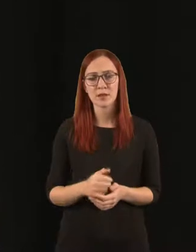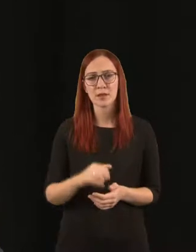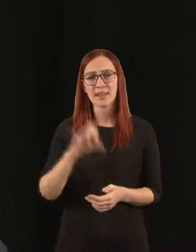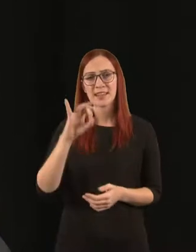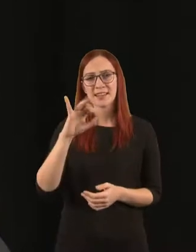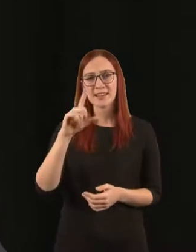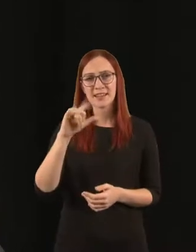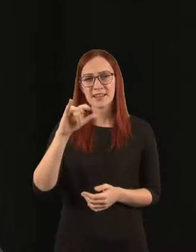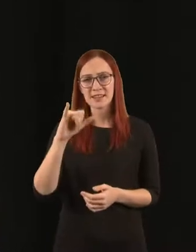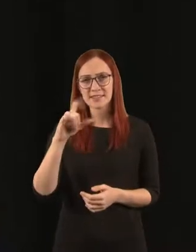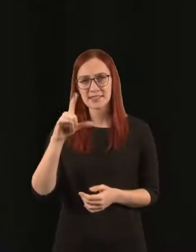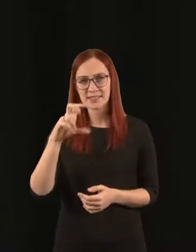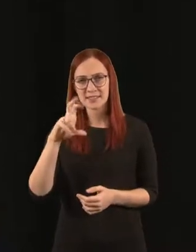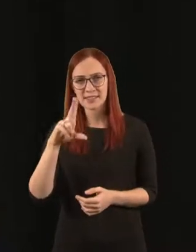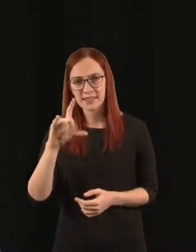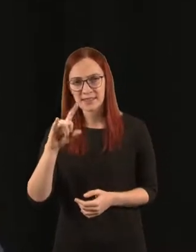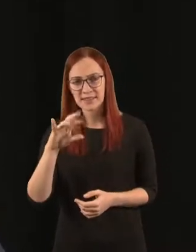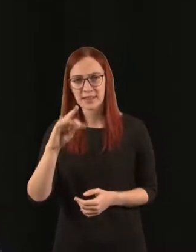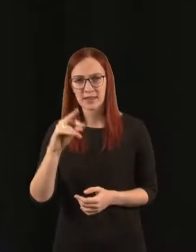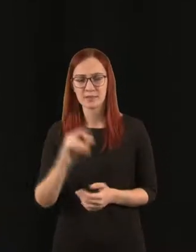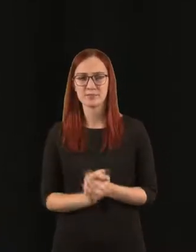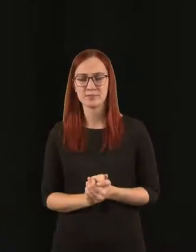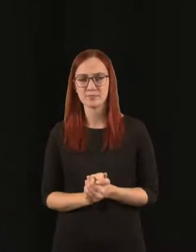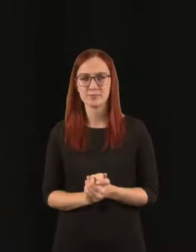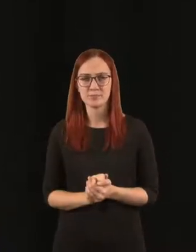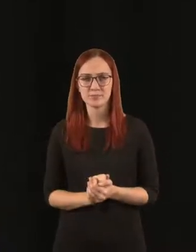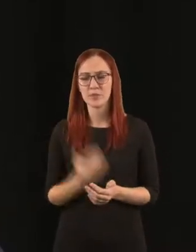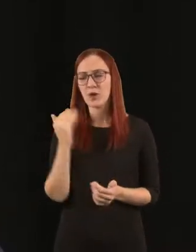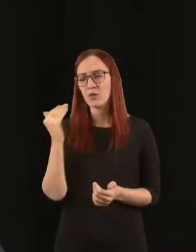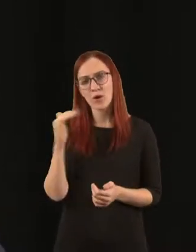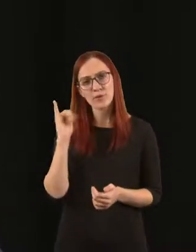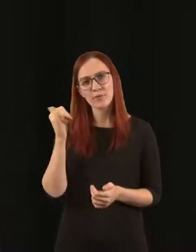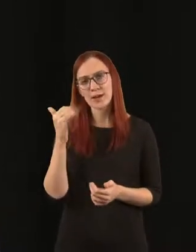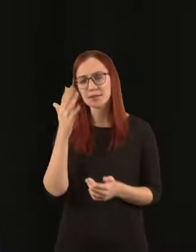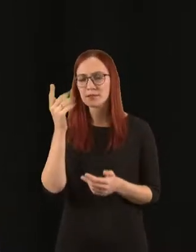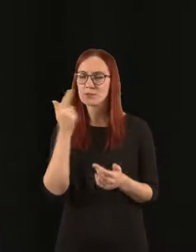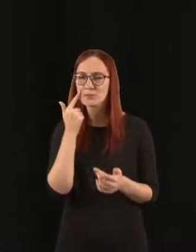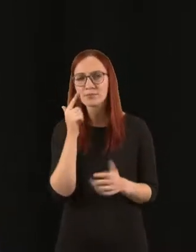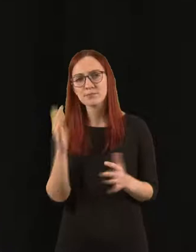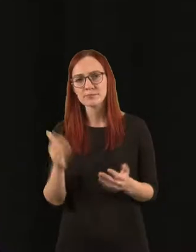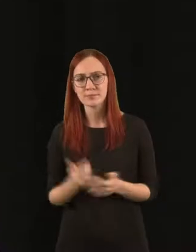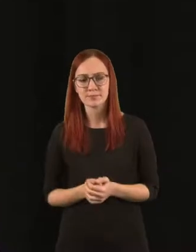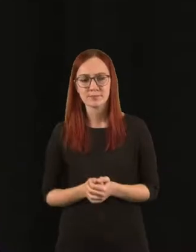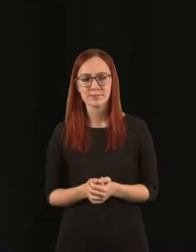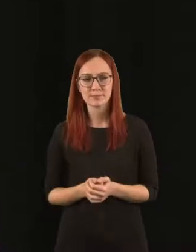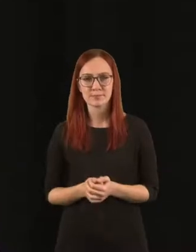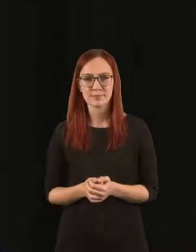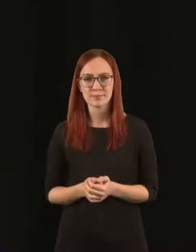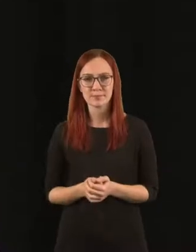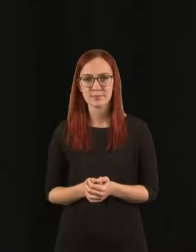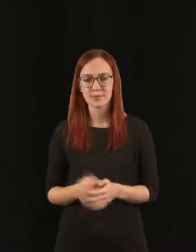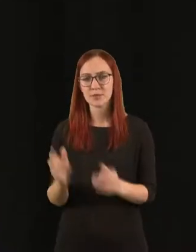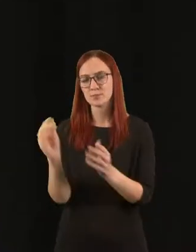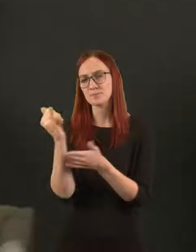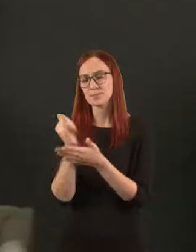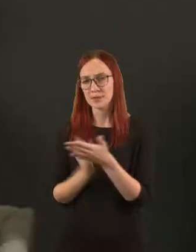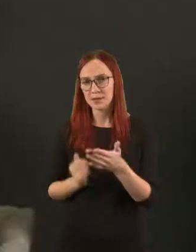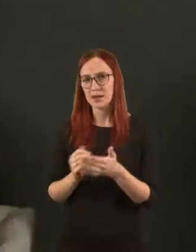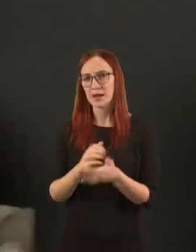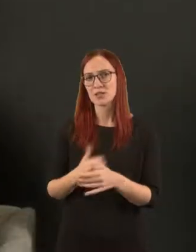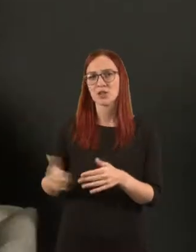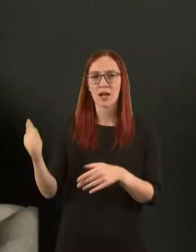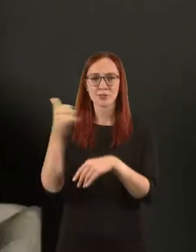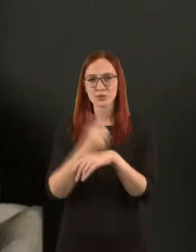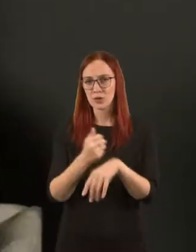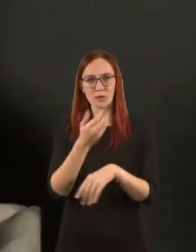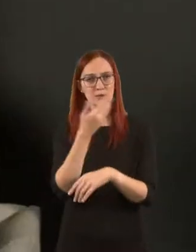the use of gas. And now, Justina Glitskytė, Fridays for Future Vilnius representative.